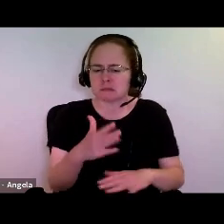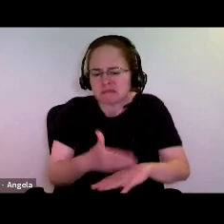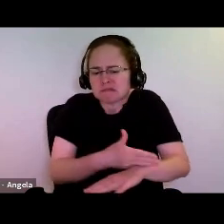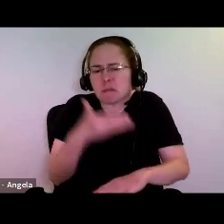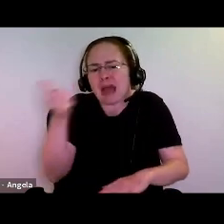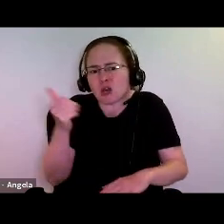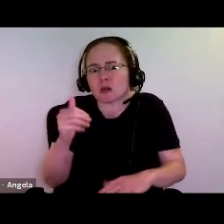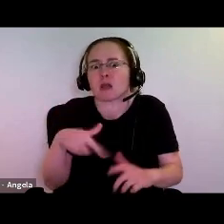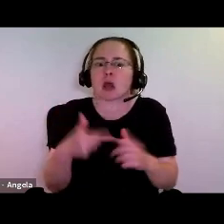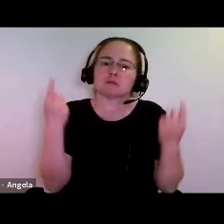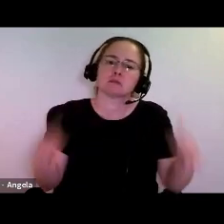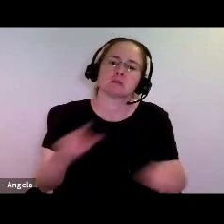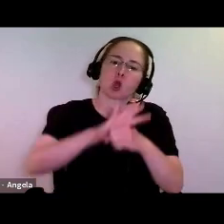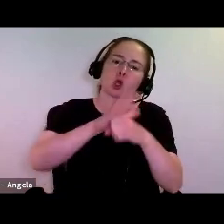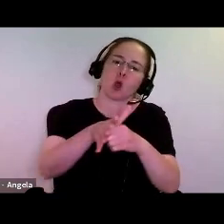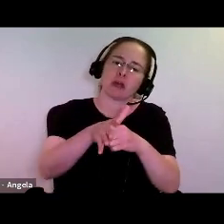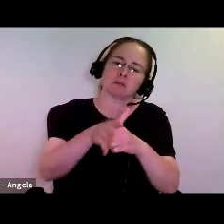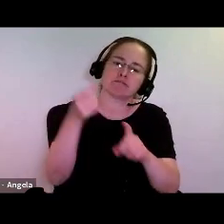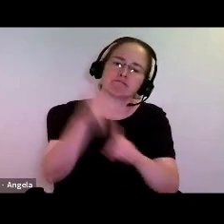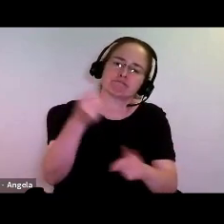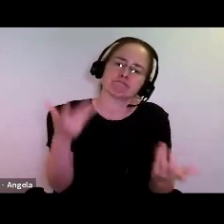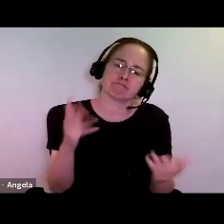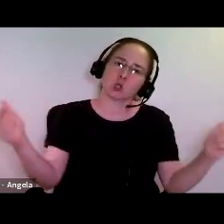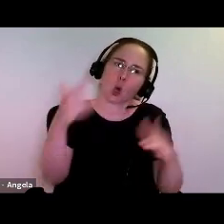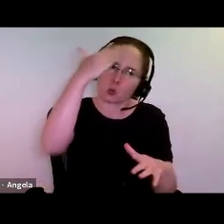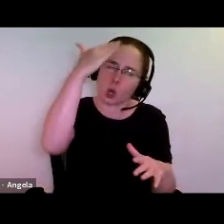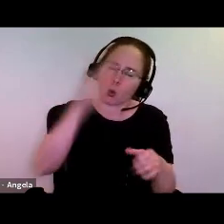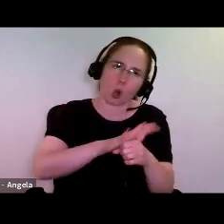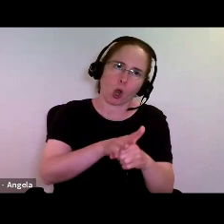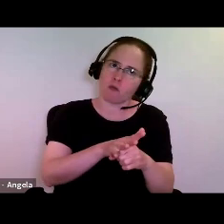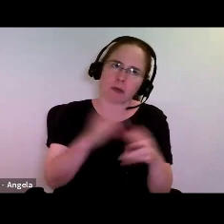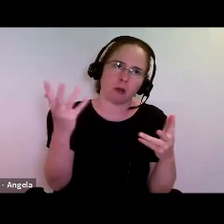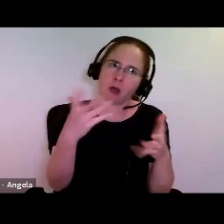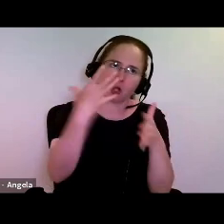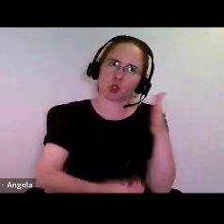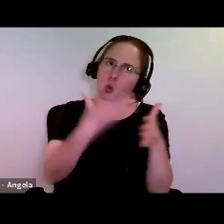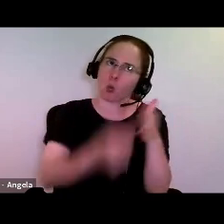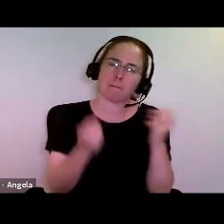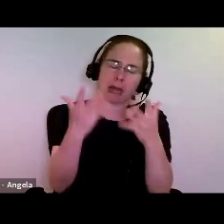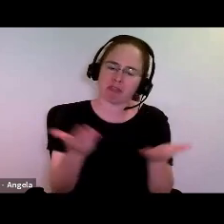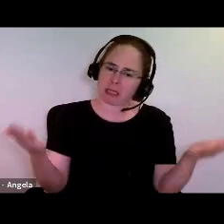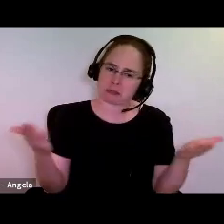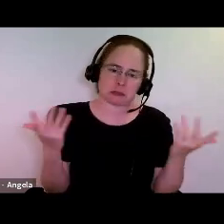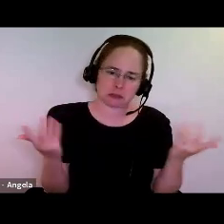then COVID happened. And we all know COVID took away so many